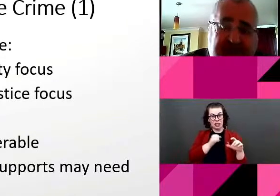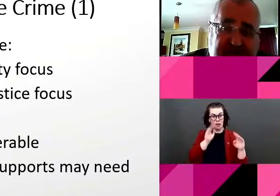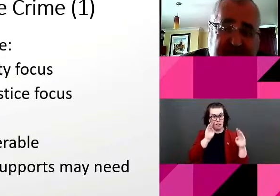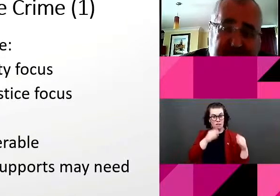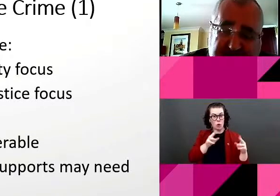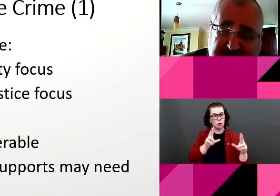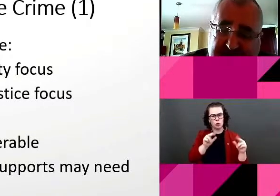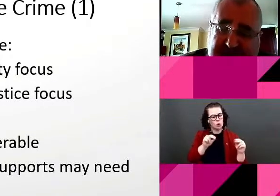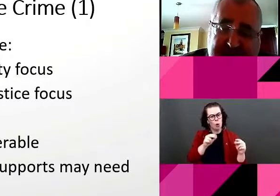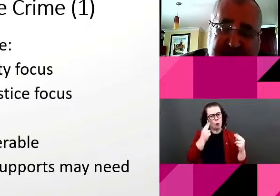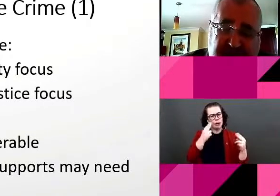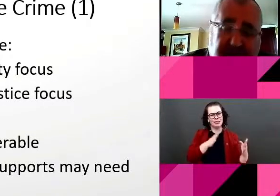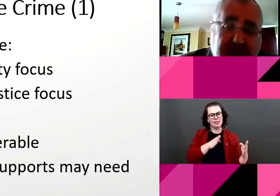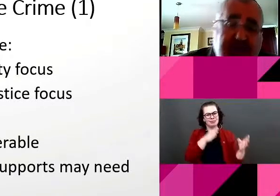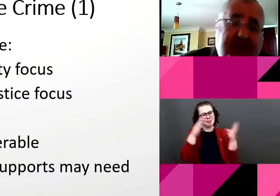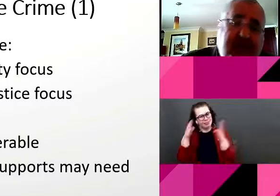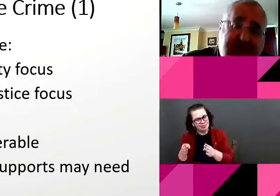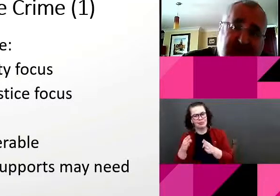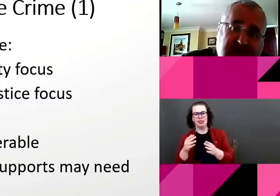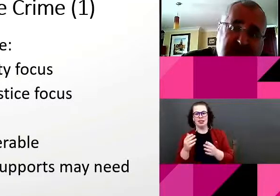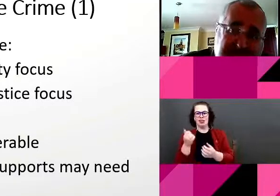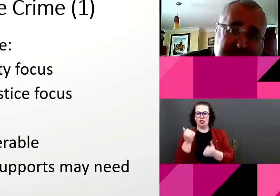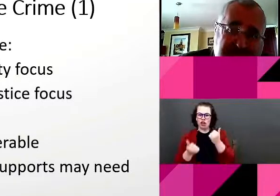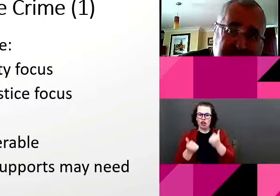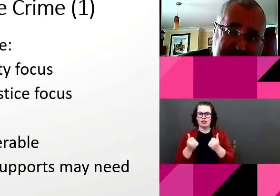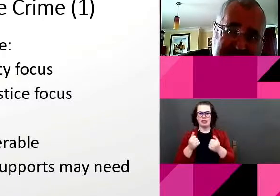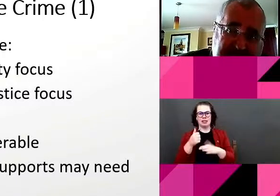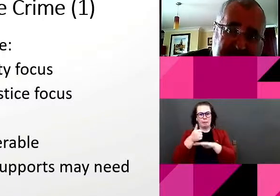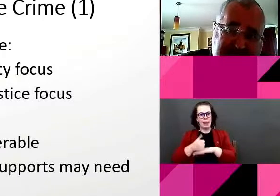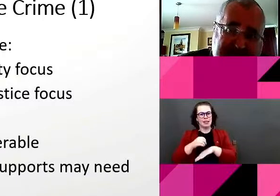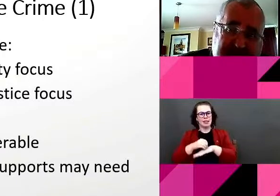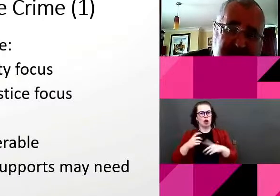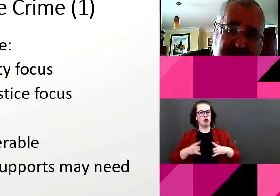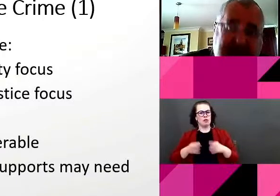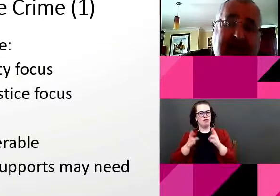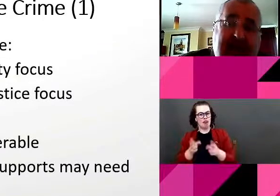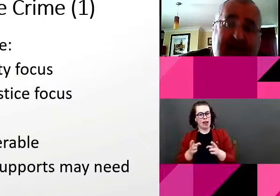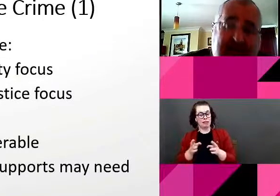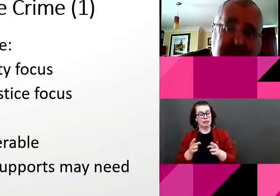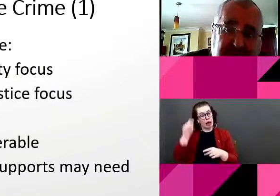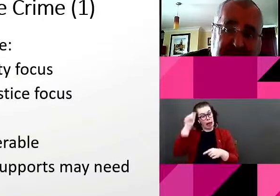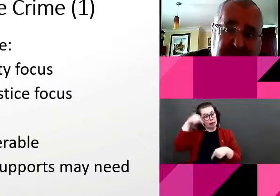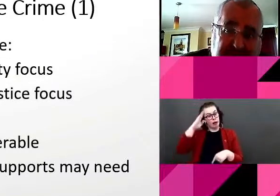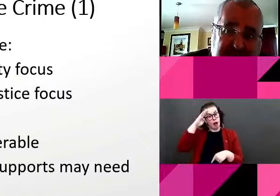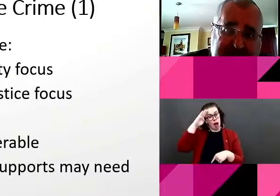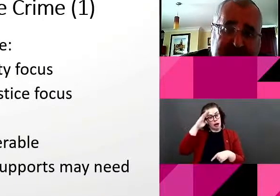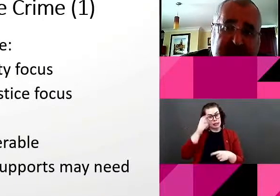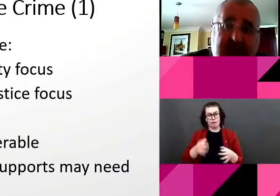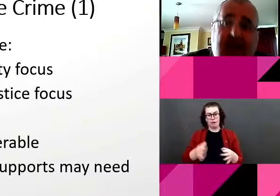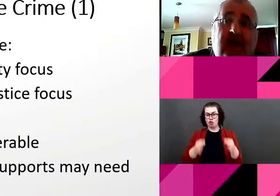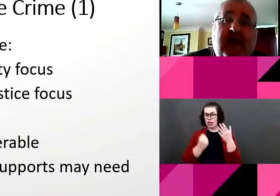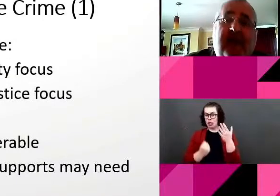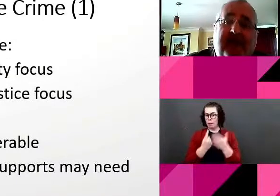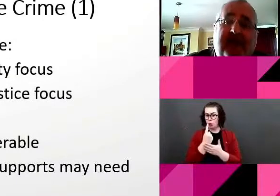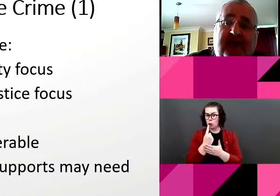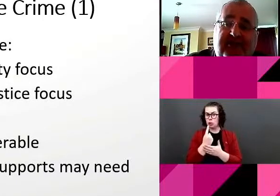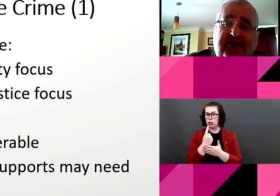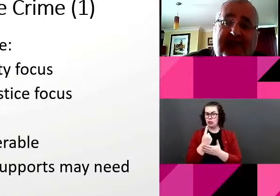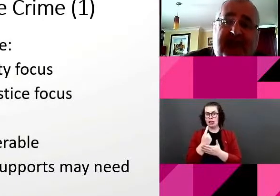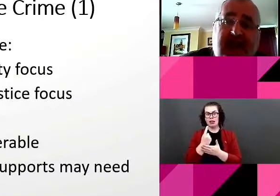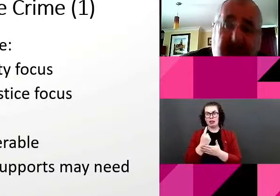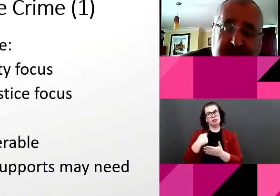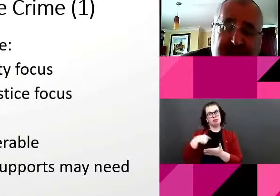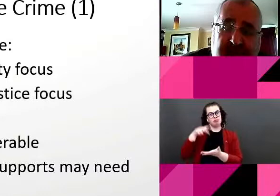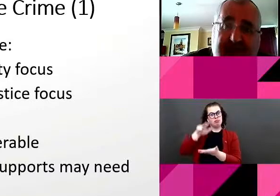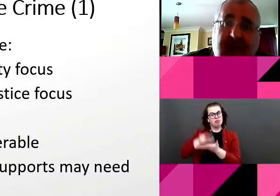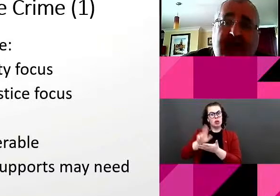great opportunity in the next year because we're coming to this legislation later than others. We have an opportunity